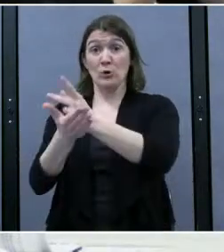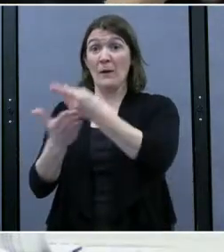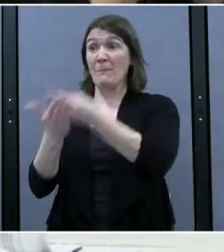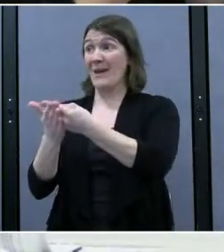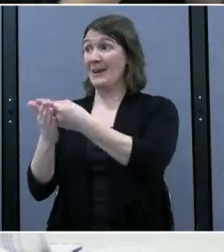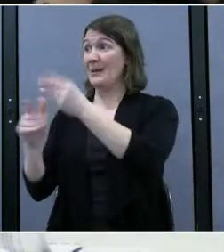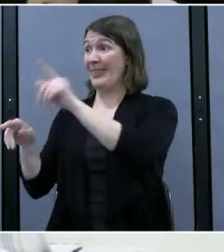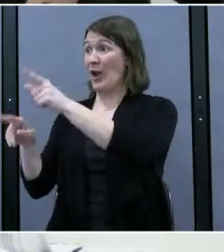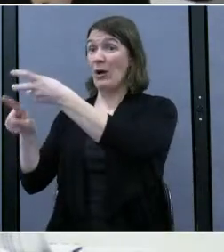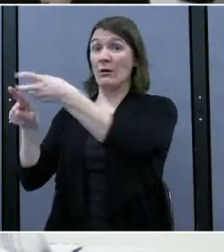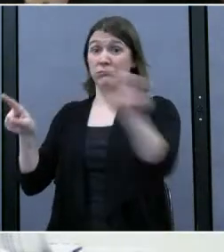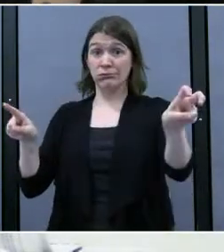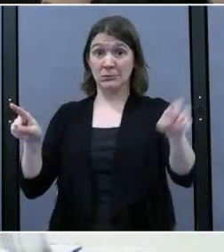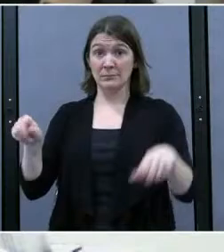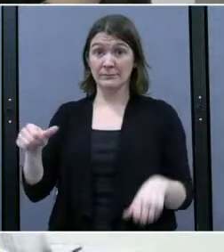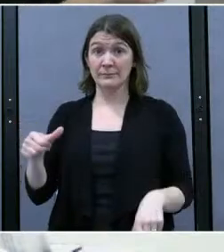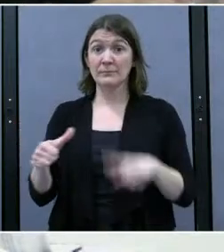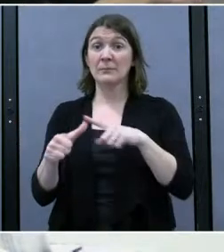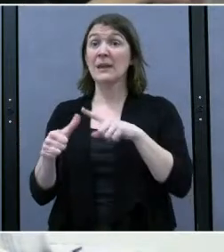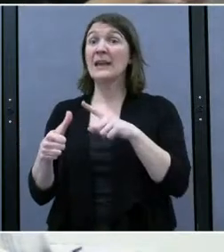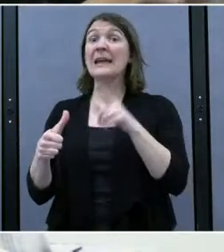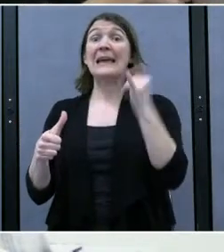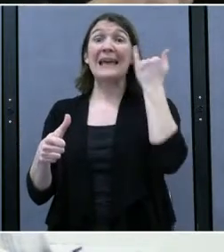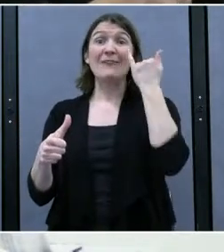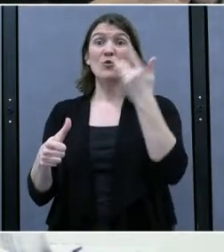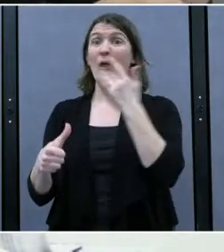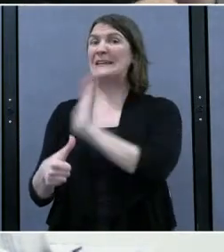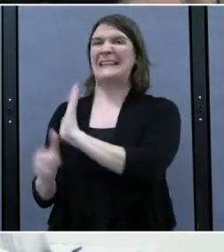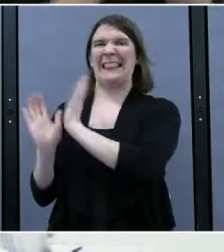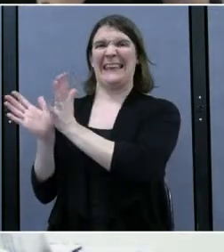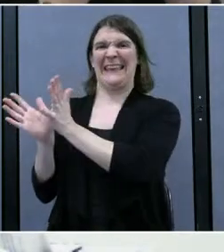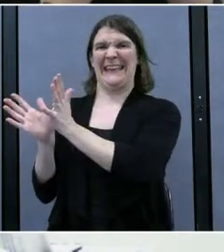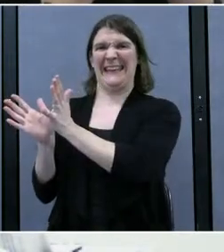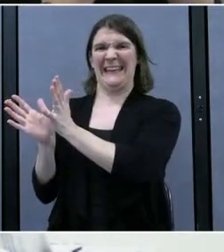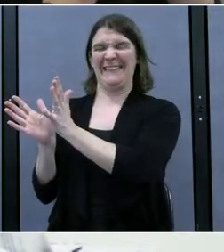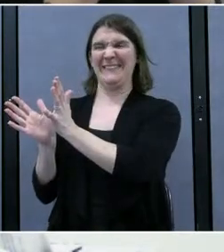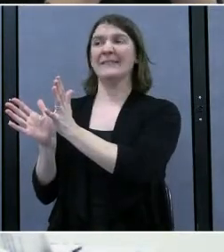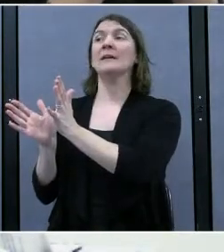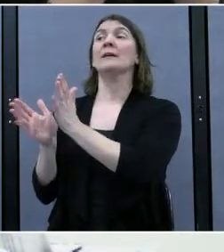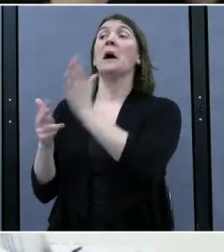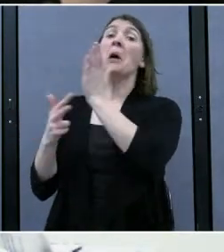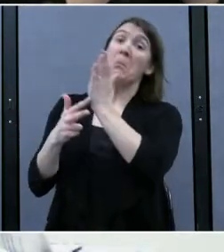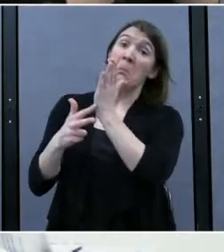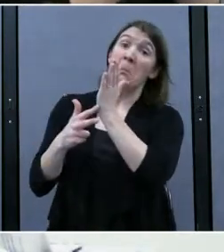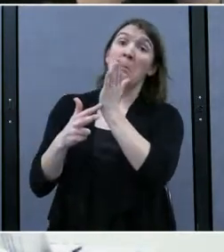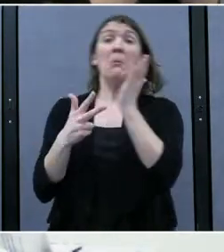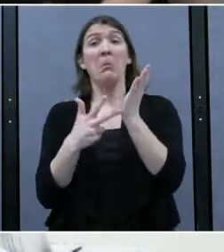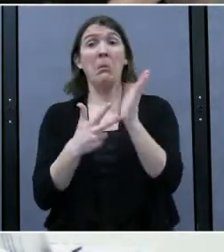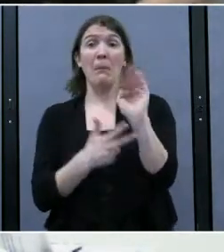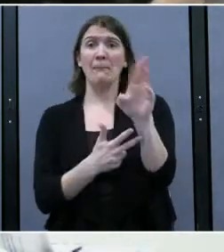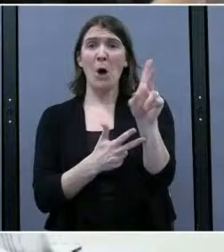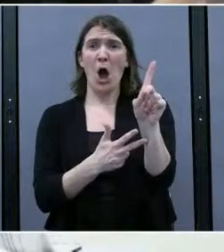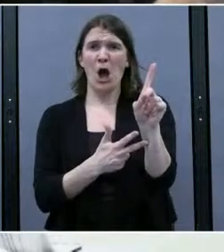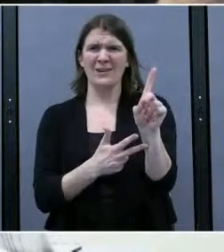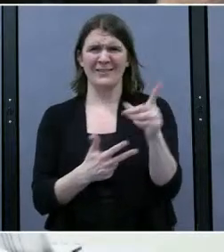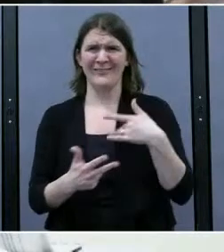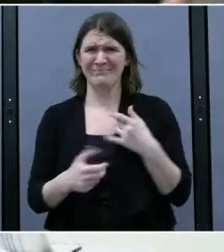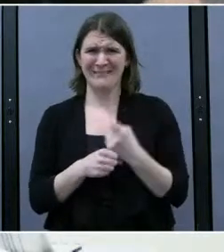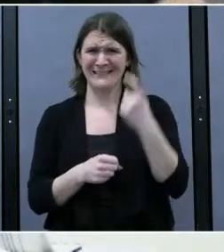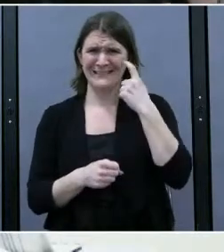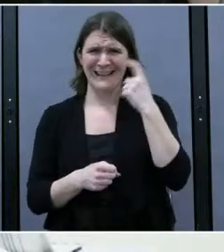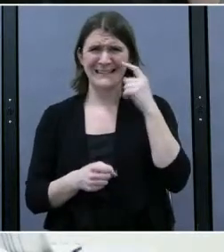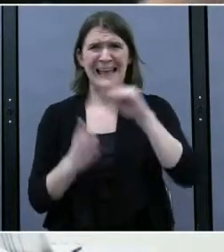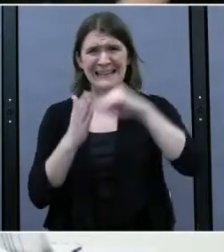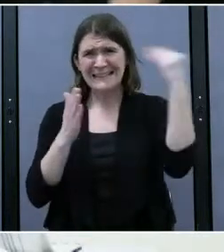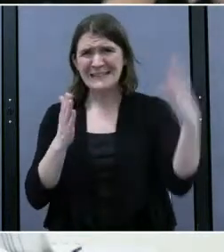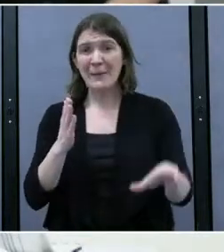fund balance, but if you wanted to, you could implore these others. Doing bonding doesn't make any sense. It's